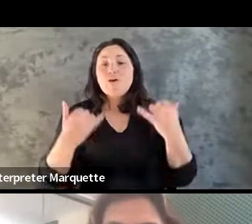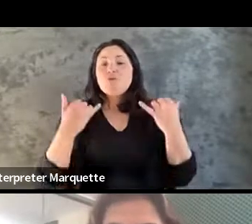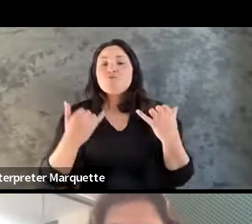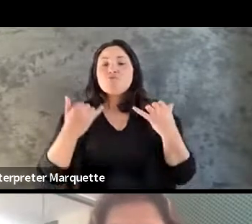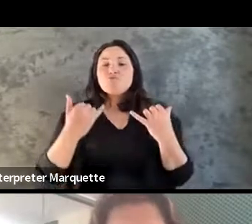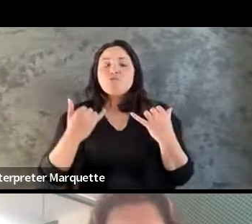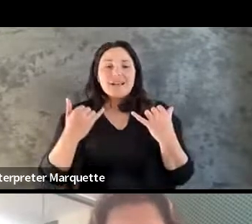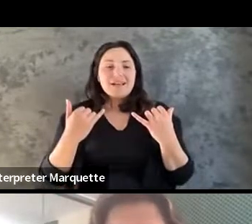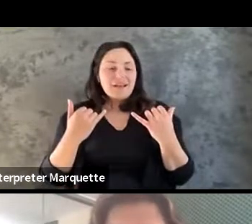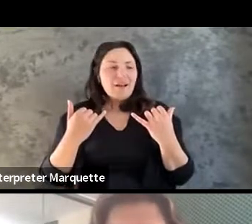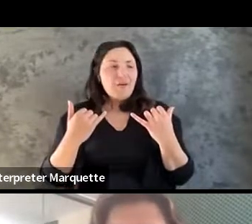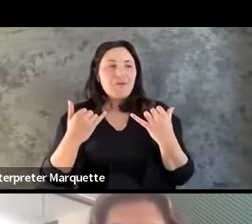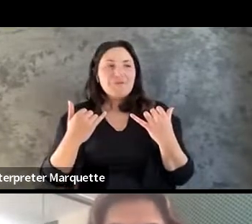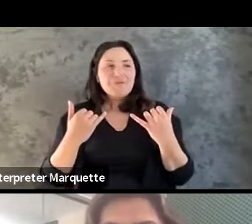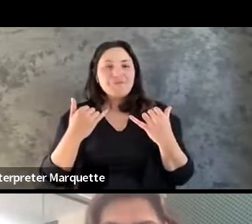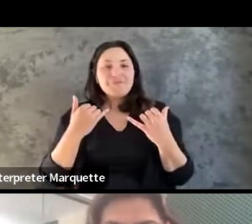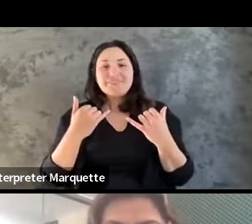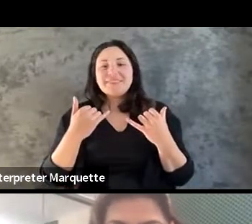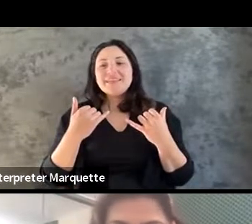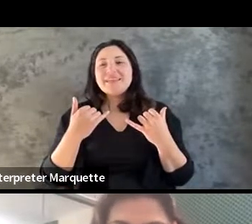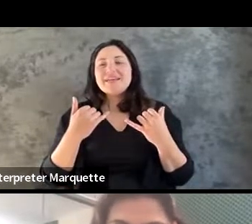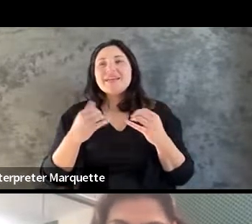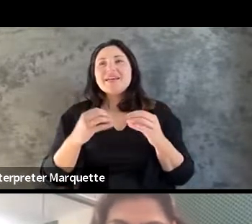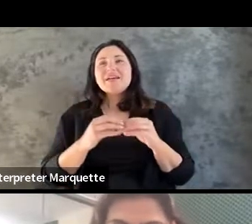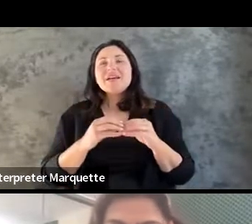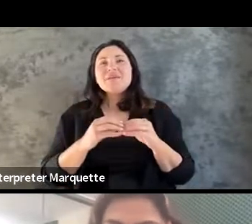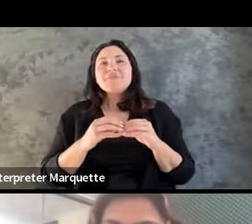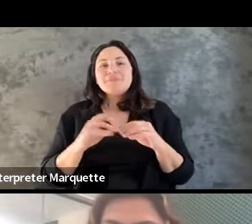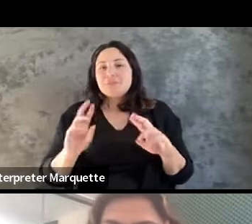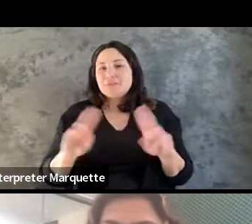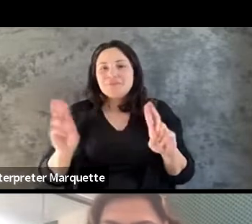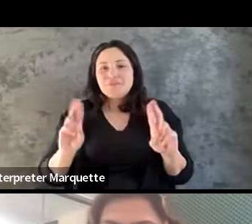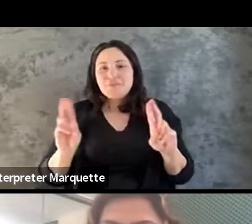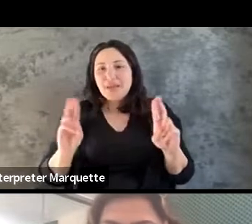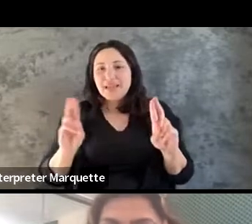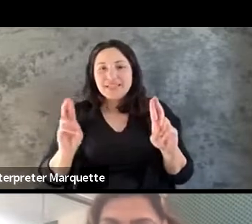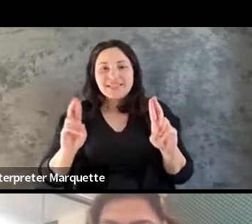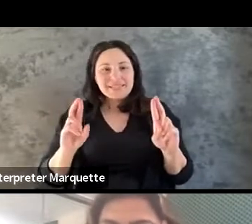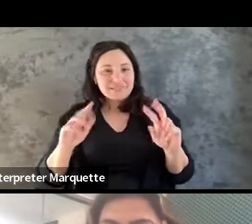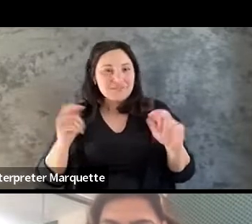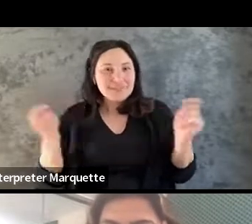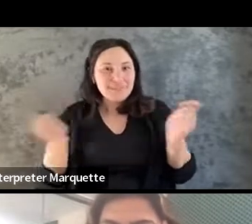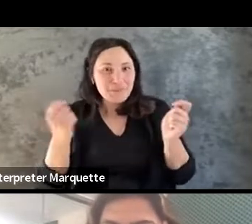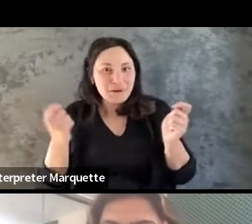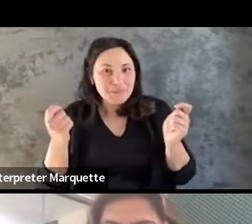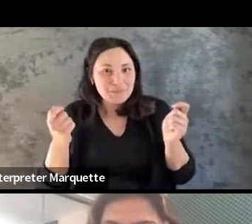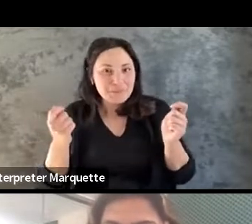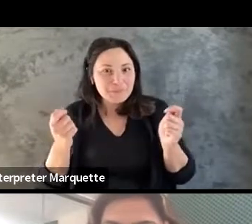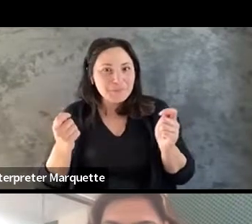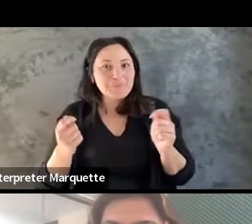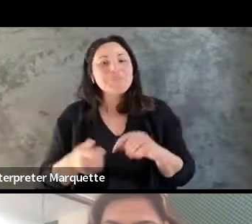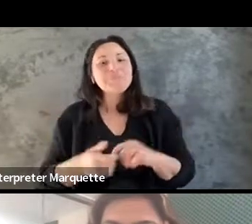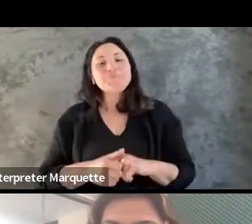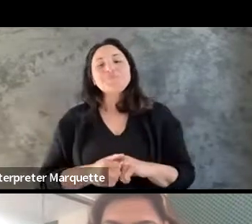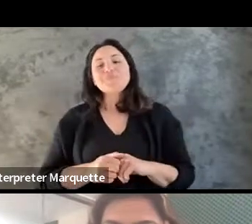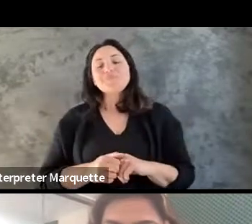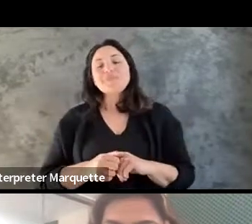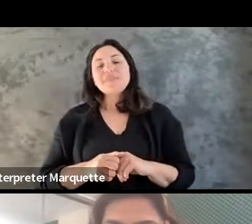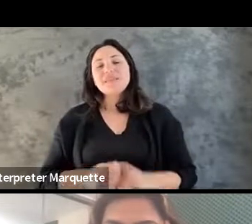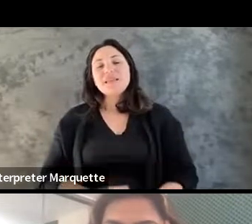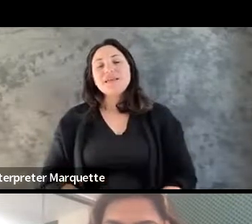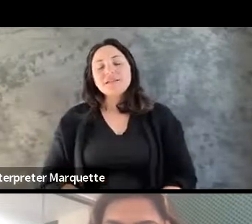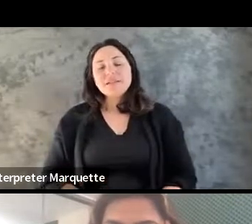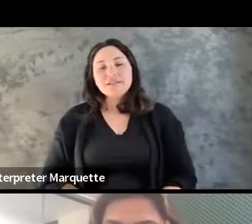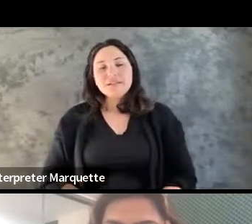the year where we're getting ready to celebrate our kids. And with that said,